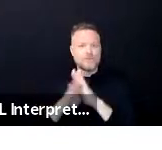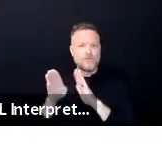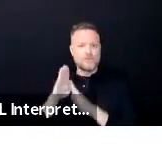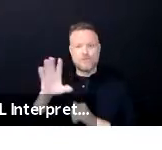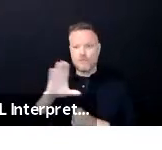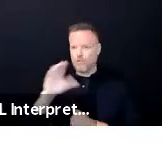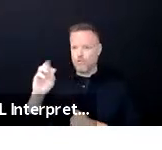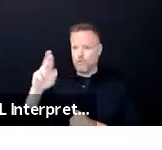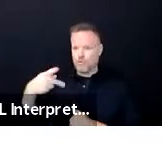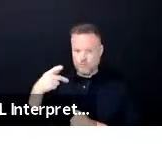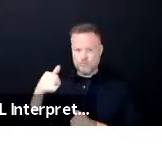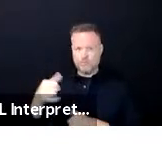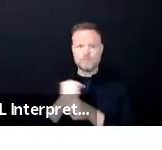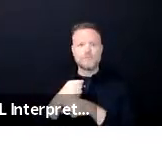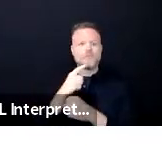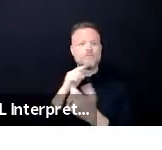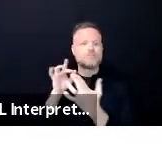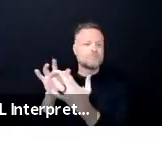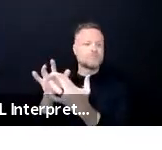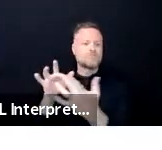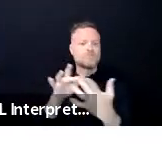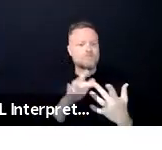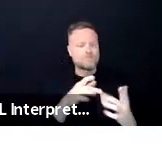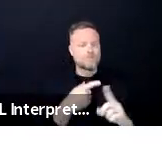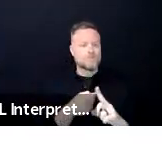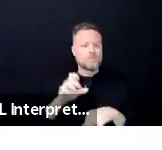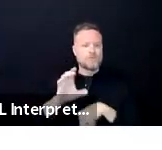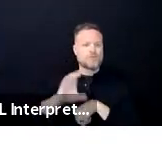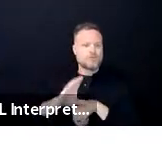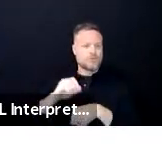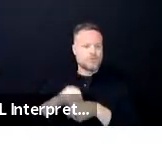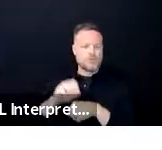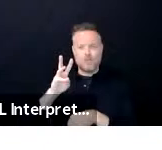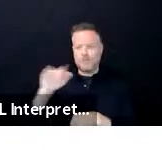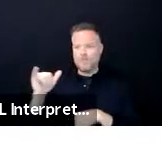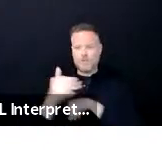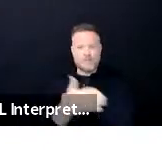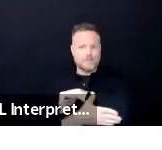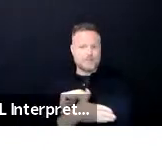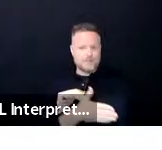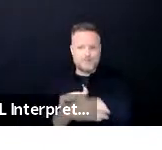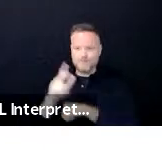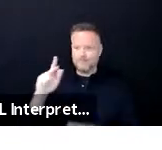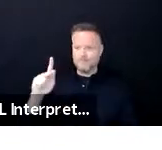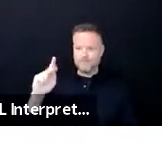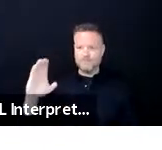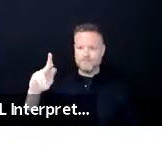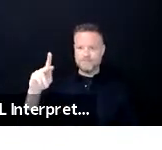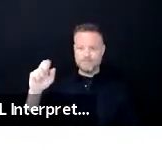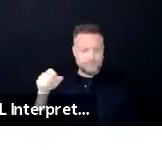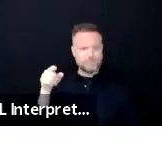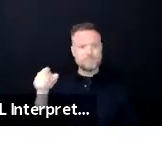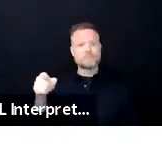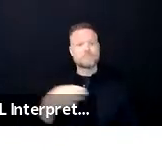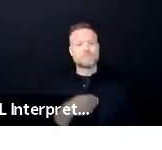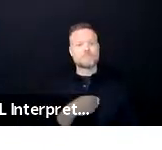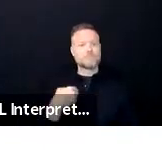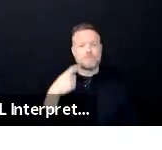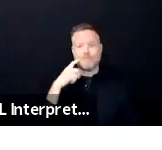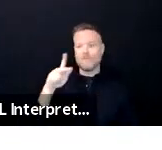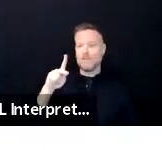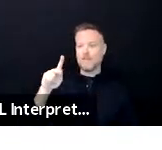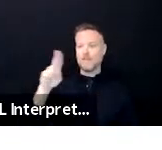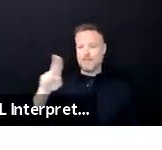was created as an outreach arm of the New Bethel Church of Wyandotte County, Kansas City, Kansas. Broderick is a member of the KU